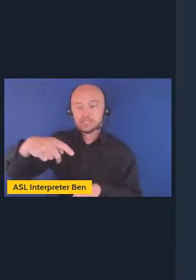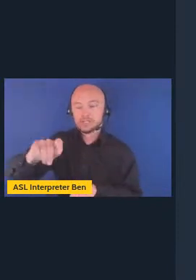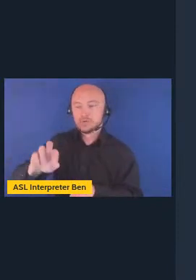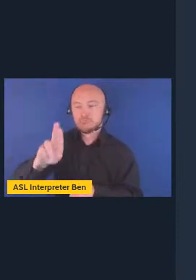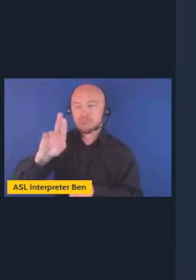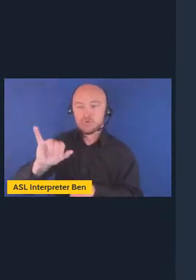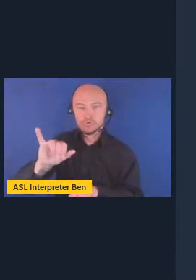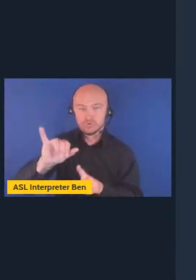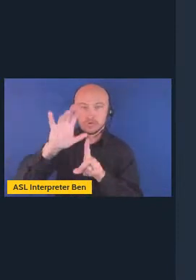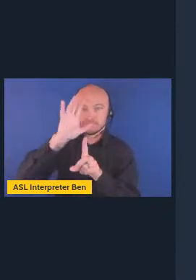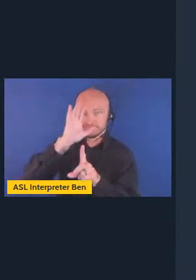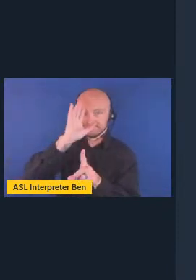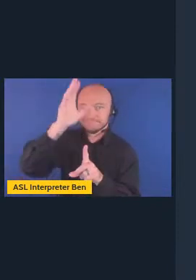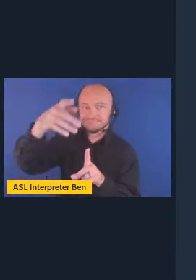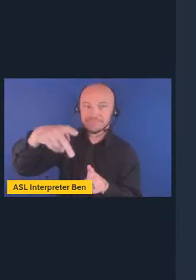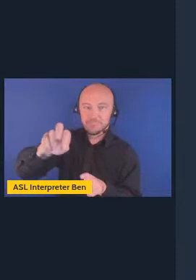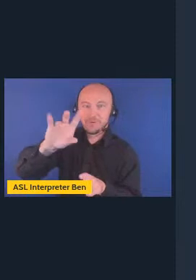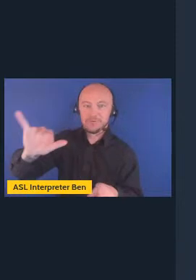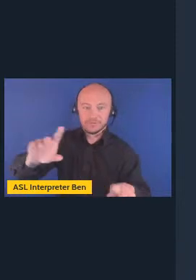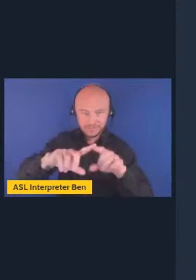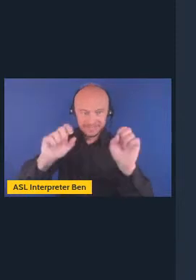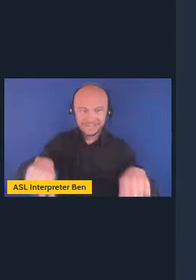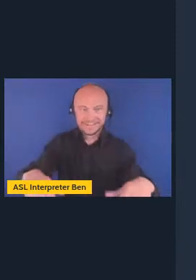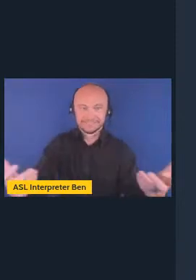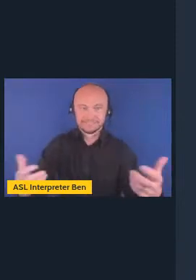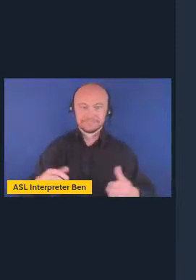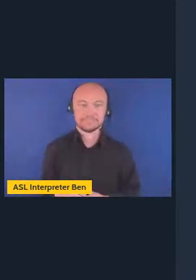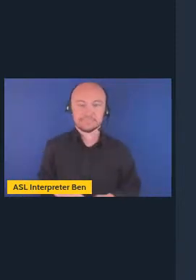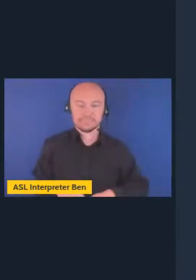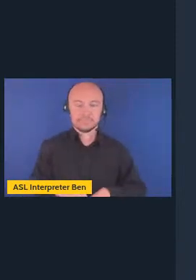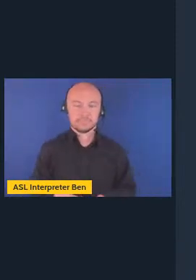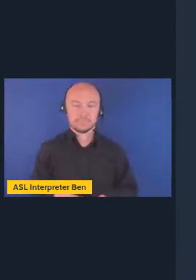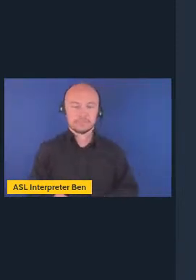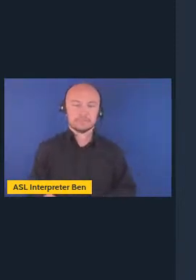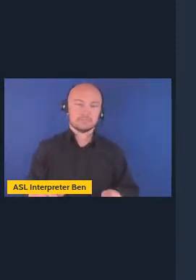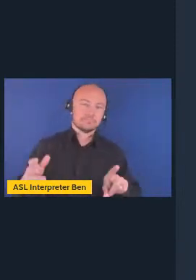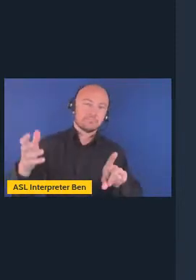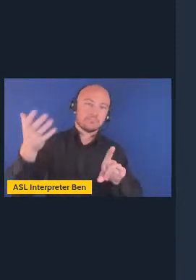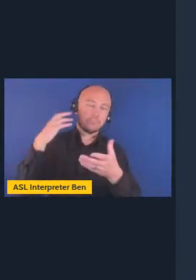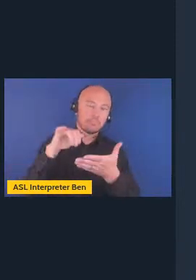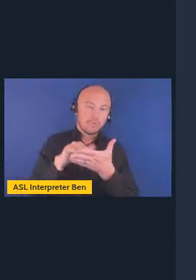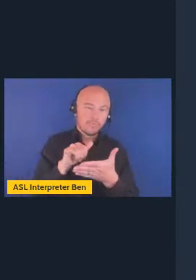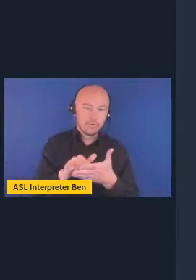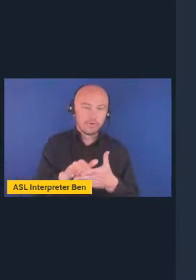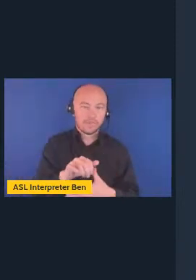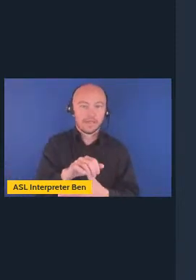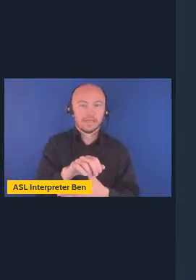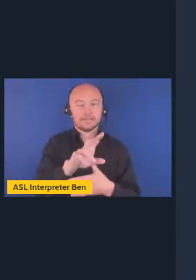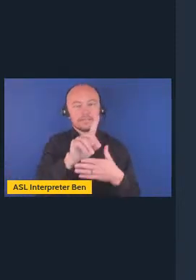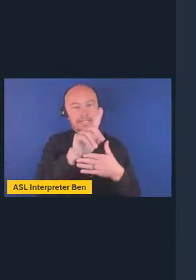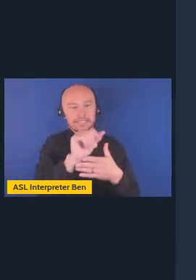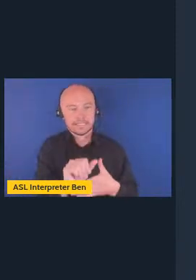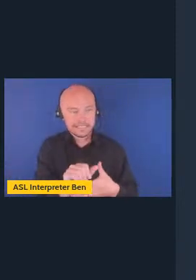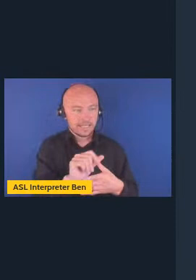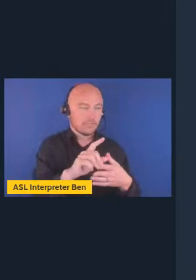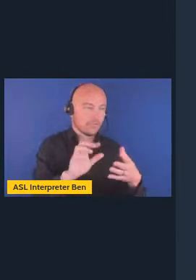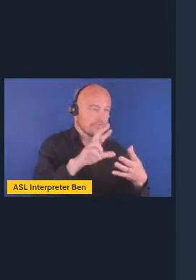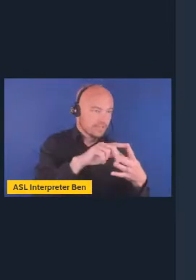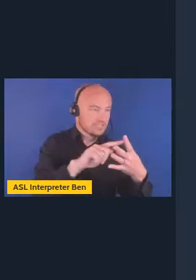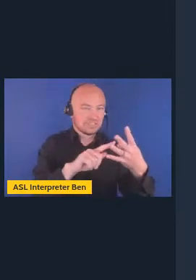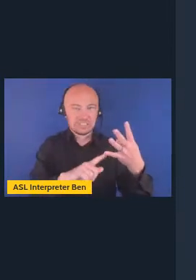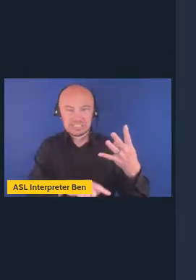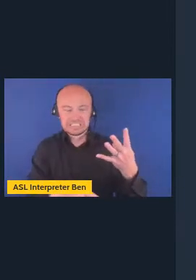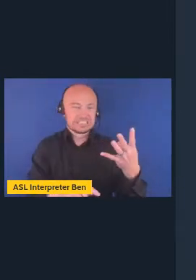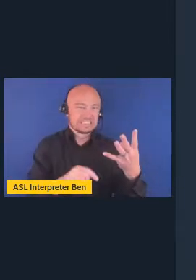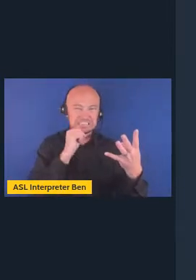to generate a new Python poetry project. Before that, you had to manually disable a bunch of incompatible features, and it was just not